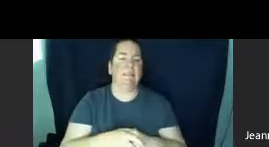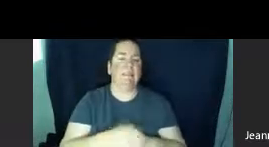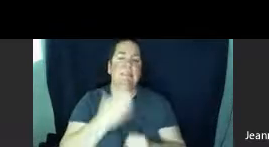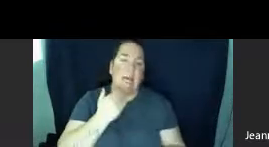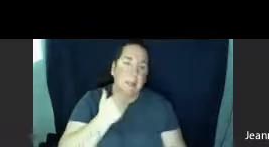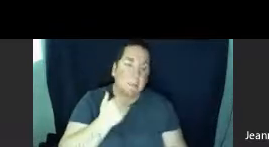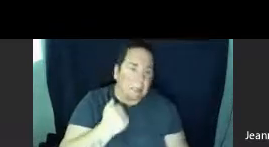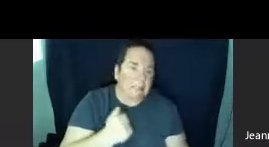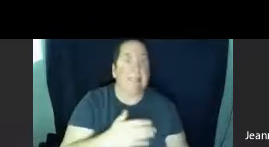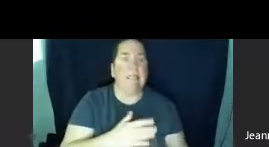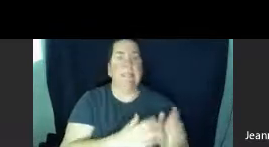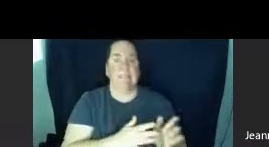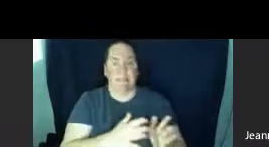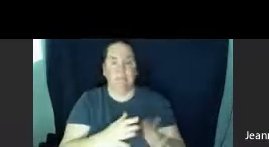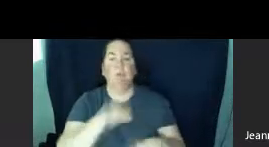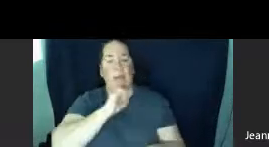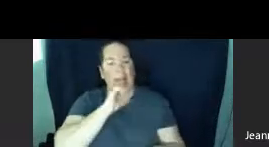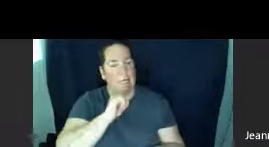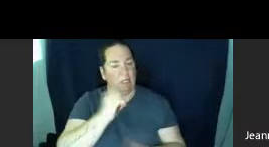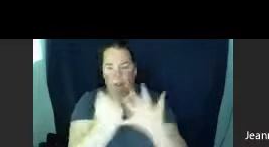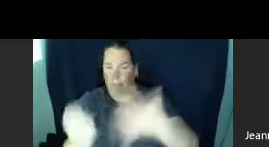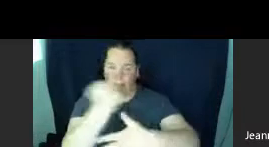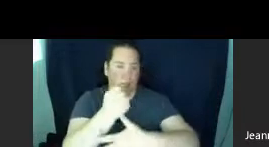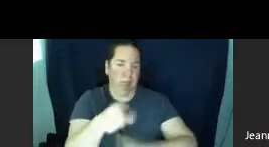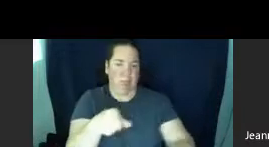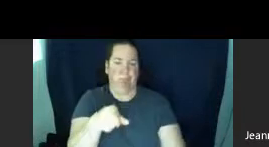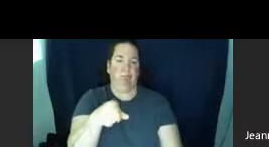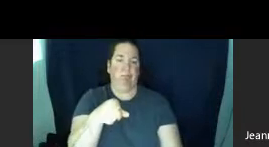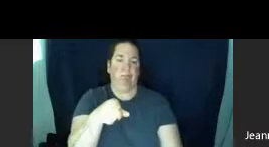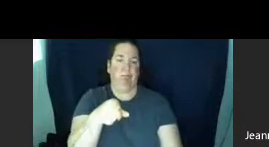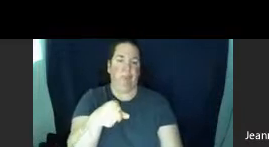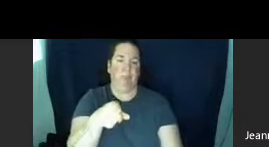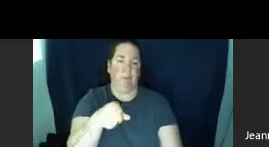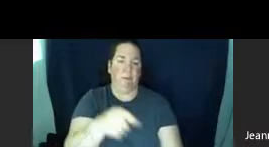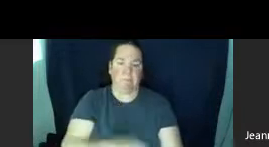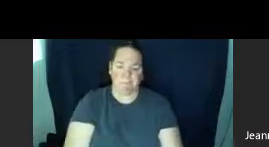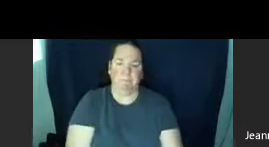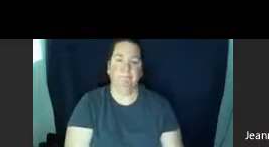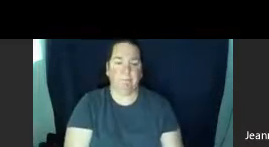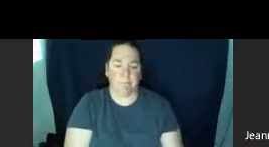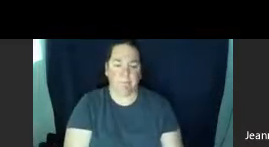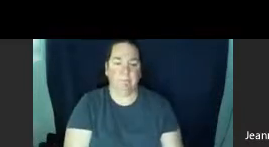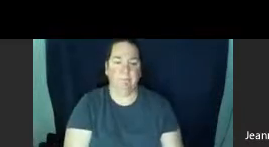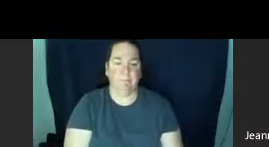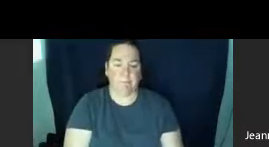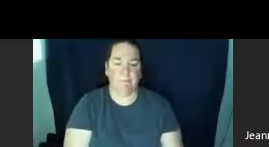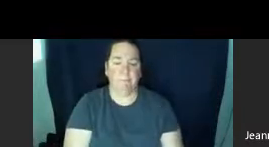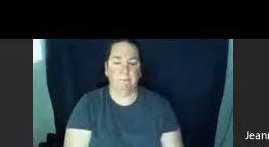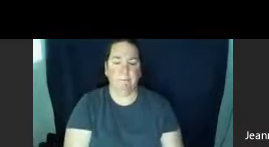So age really is an important factor in determining if someone is eligible.